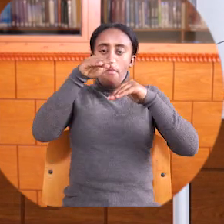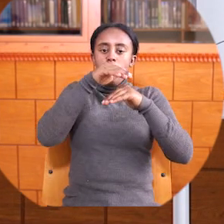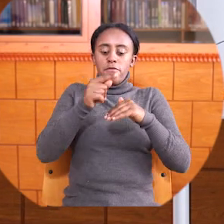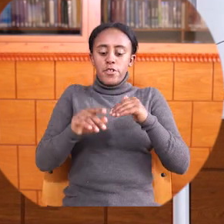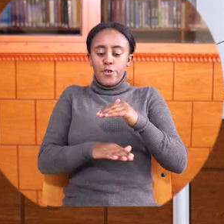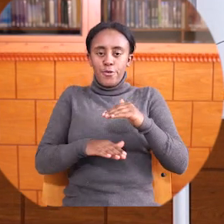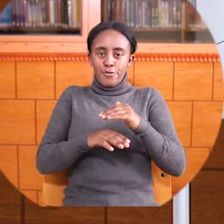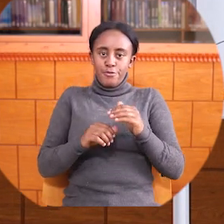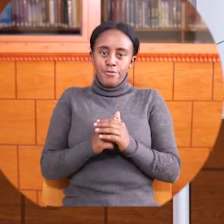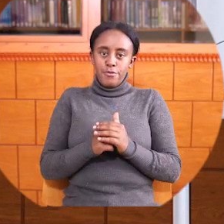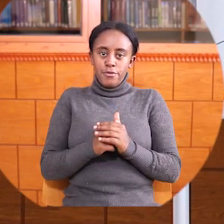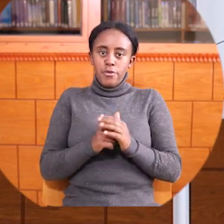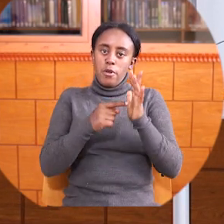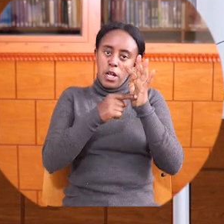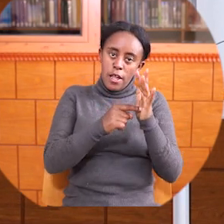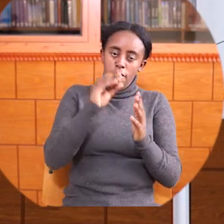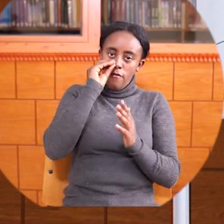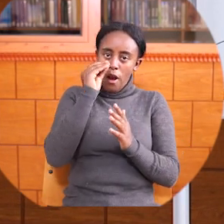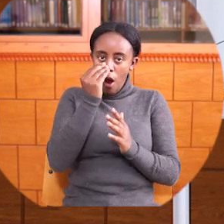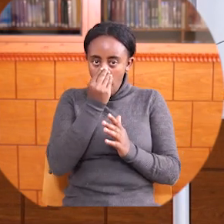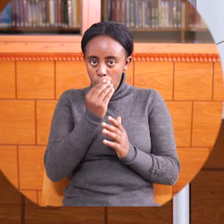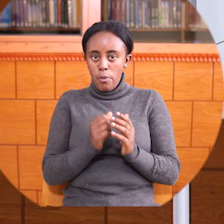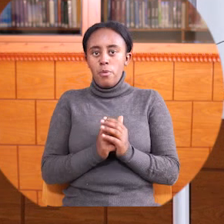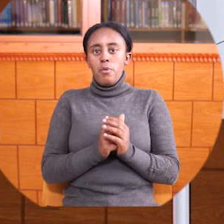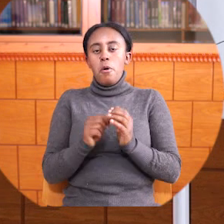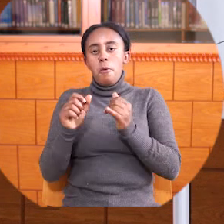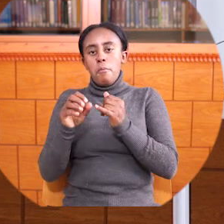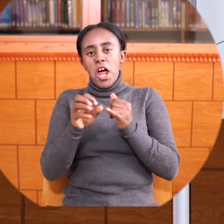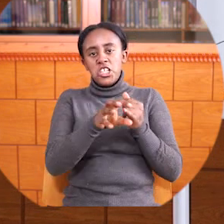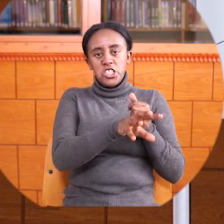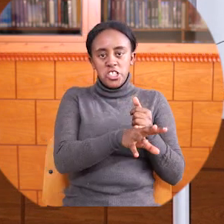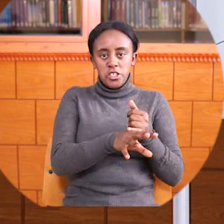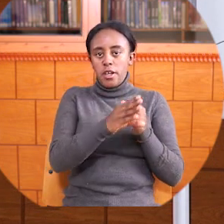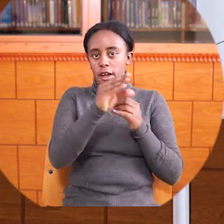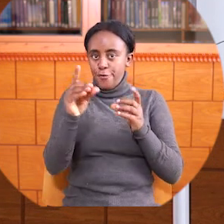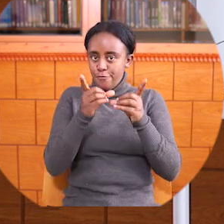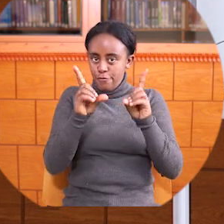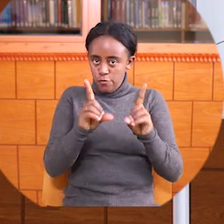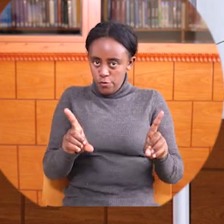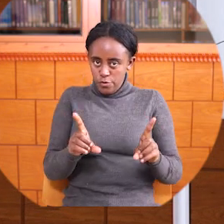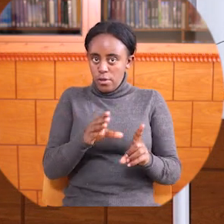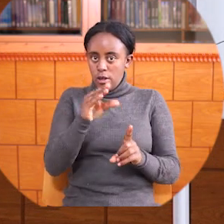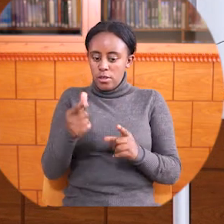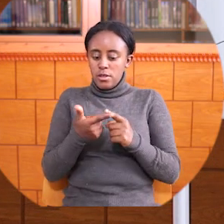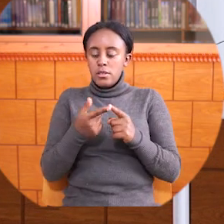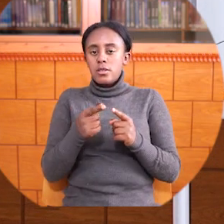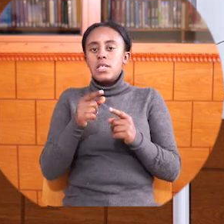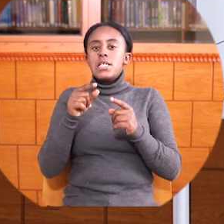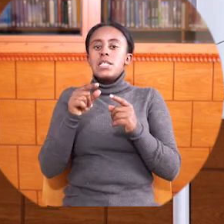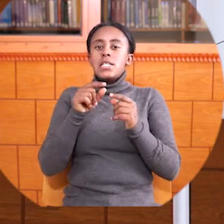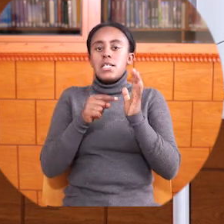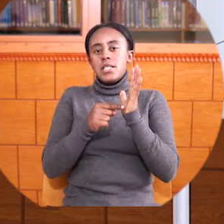ground, including leaf, flower, branches, and the fruits. The second one is stem